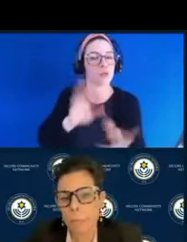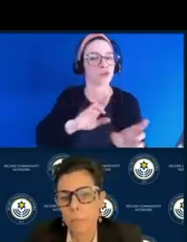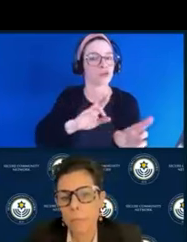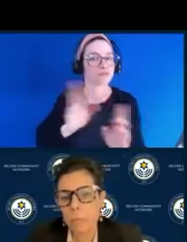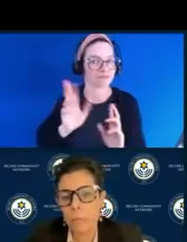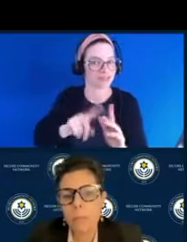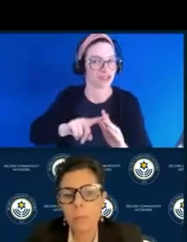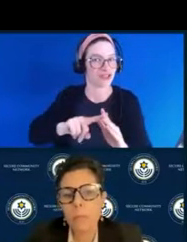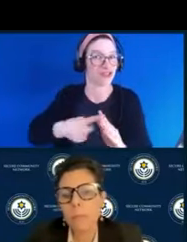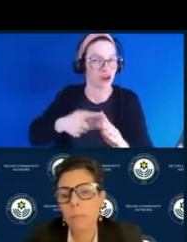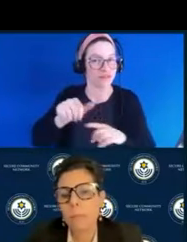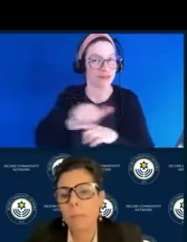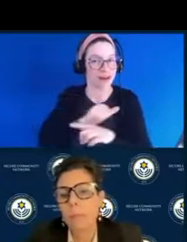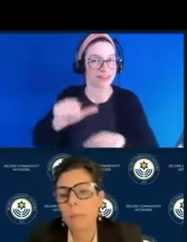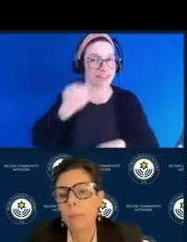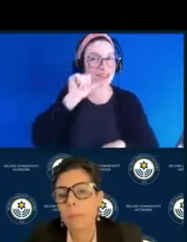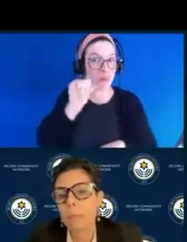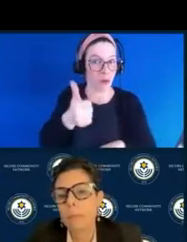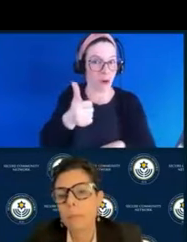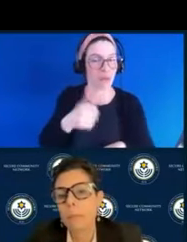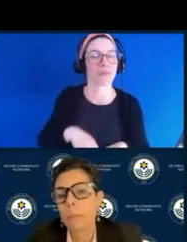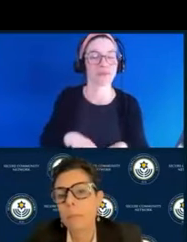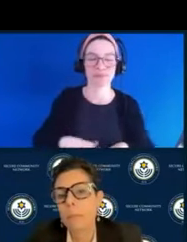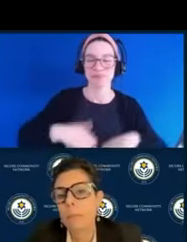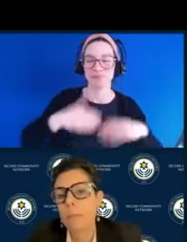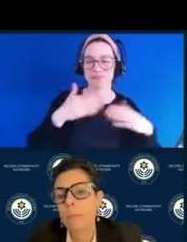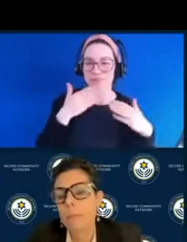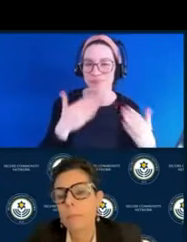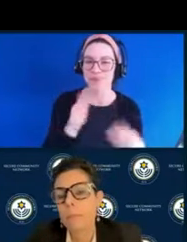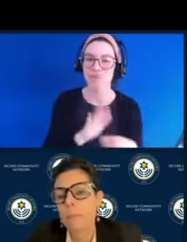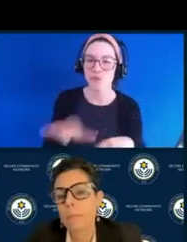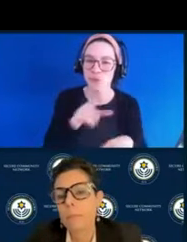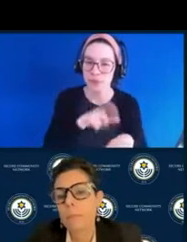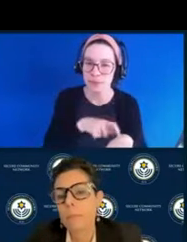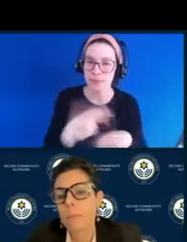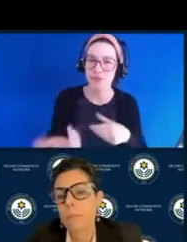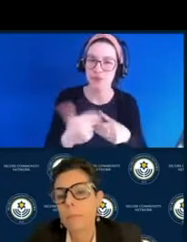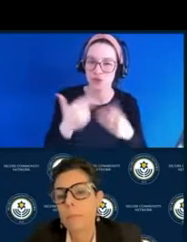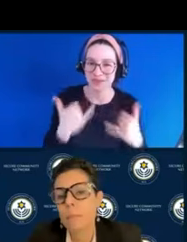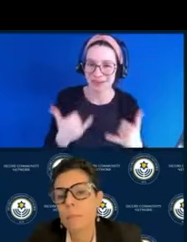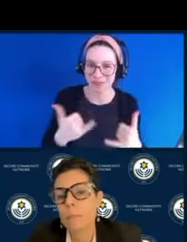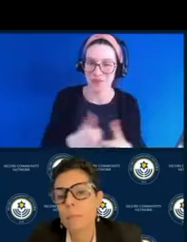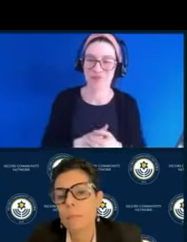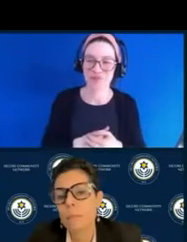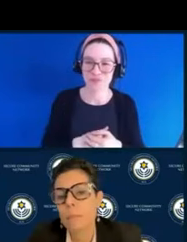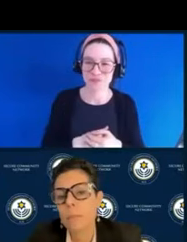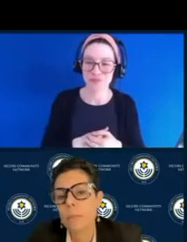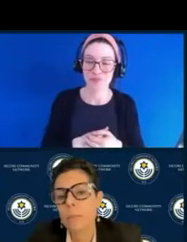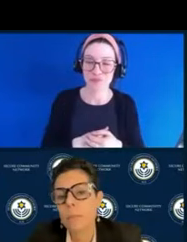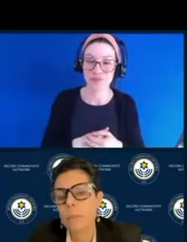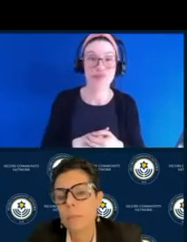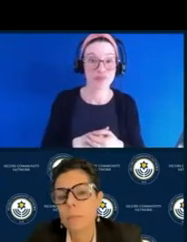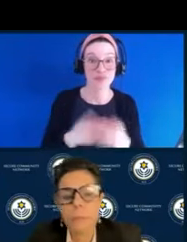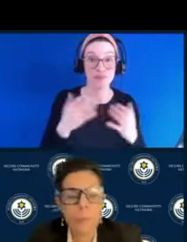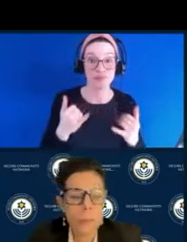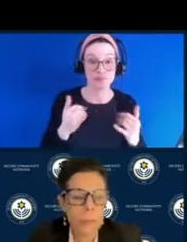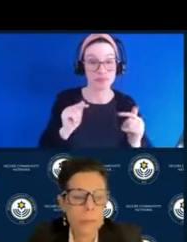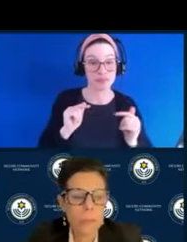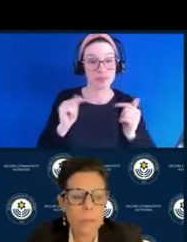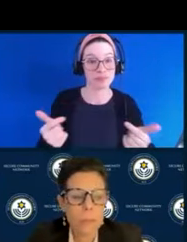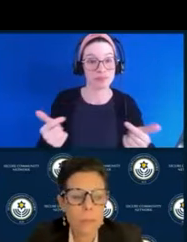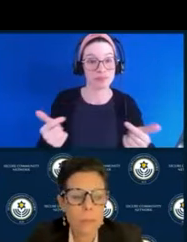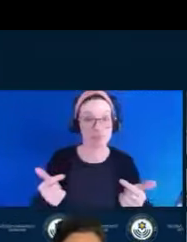tomorrow. So with that, I want to thank you all and thank you for your time and thank you for joining us today. With that, we're going to turn it over